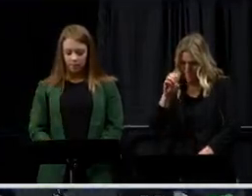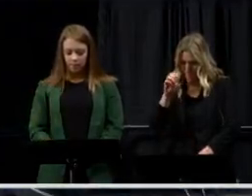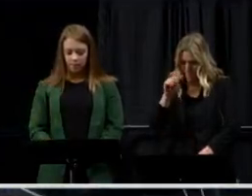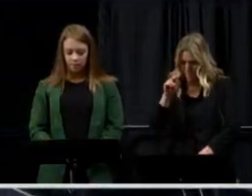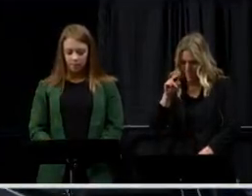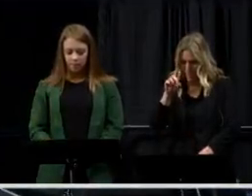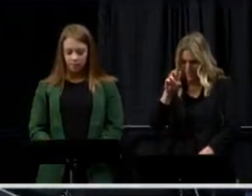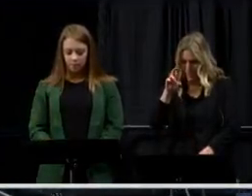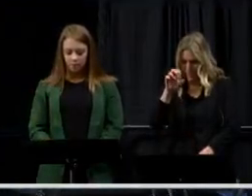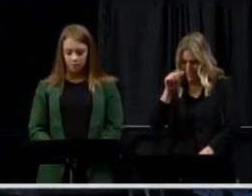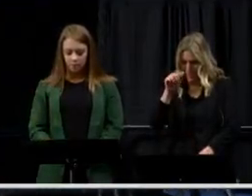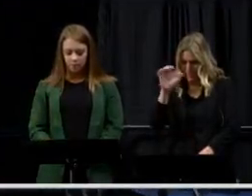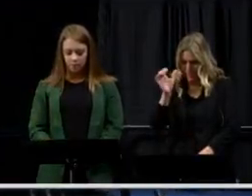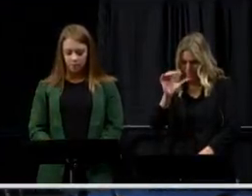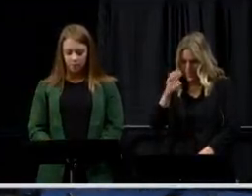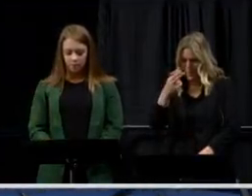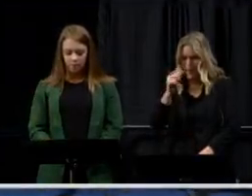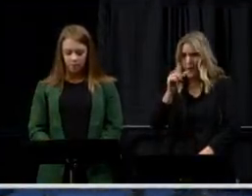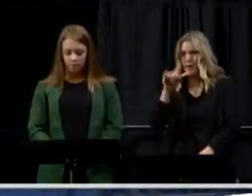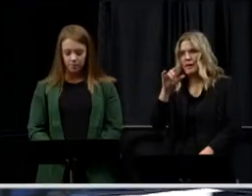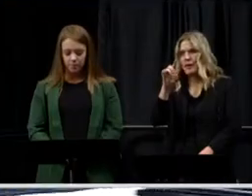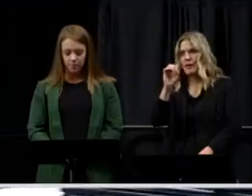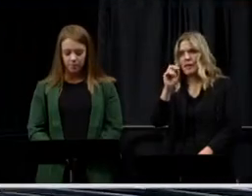Leandria Sharon Hayden.